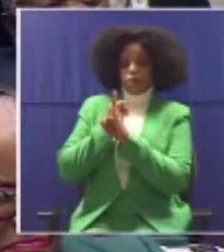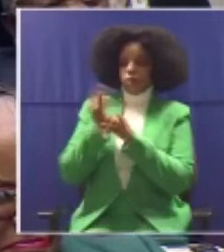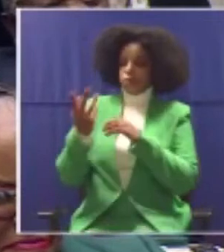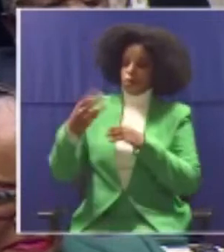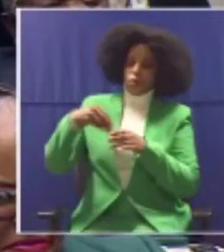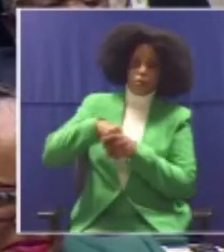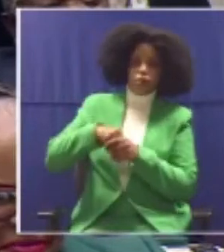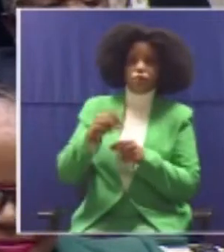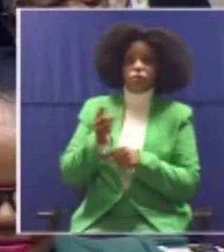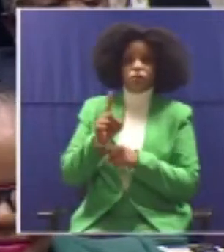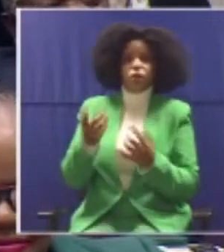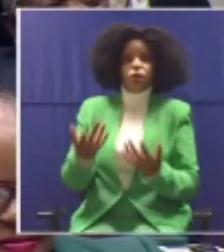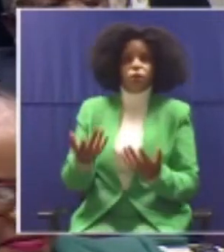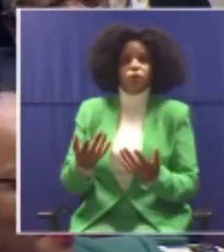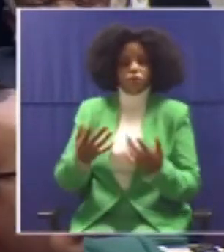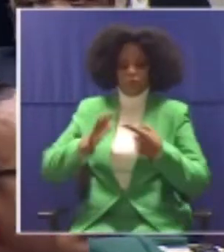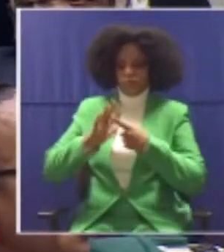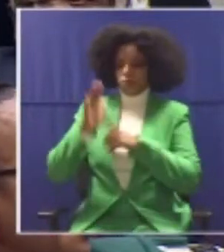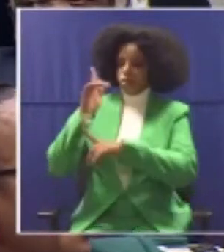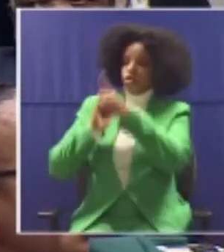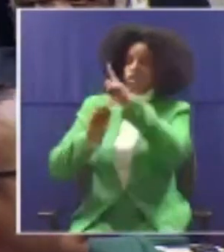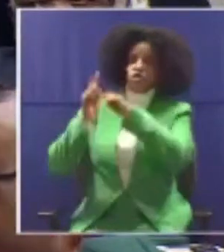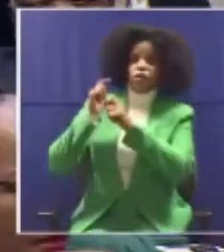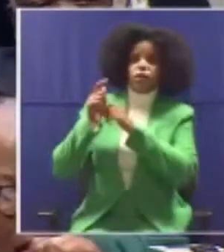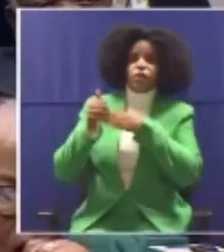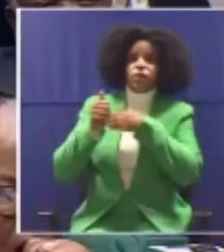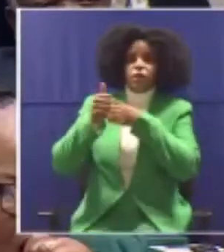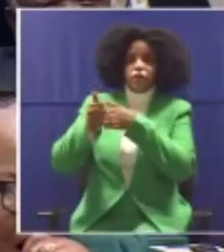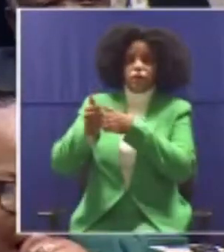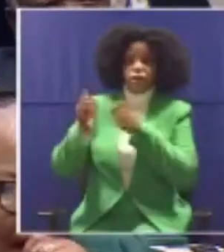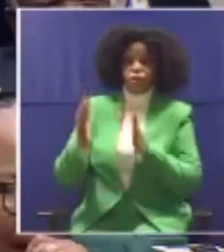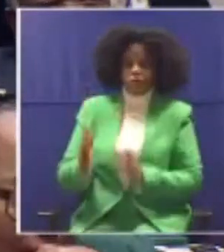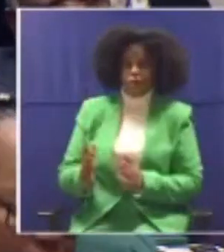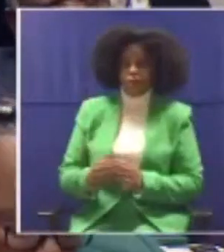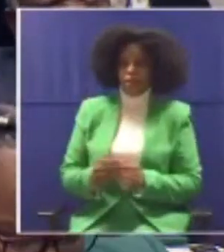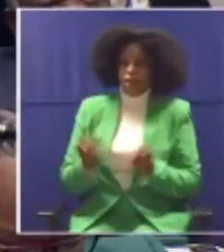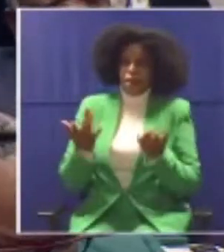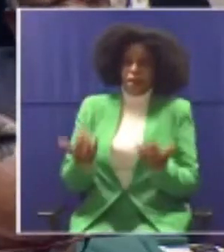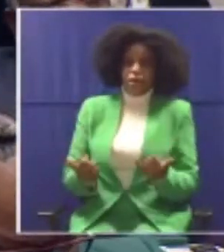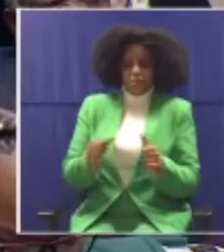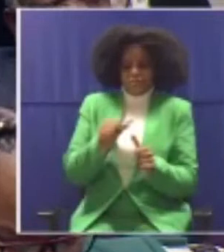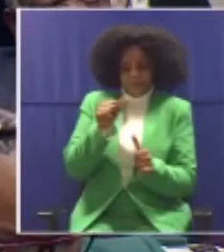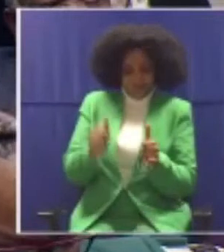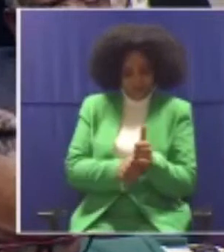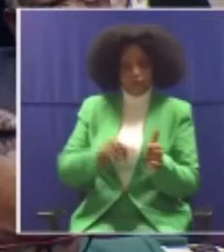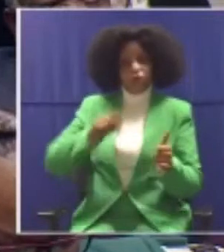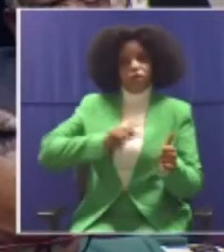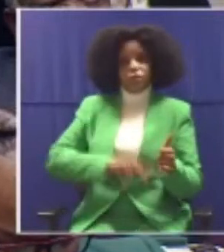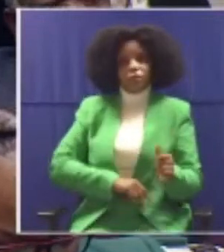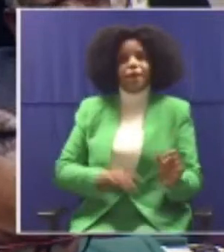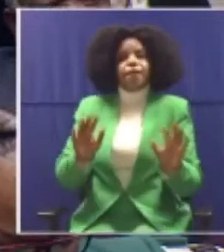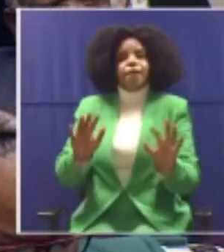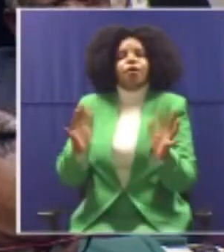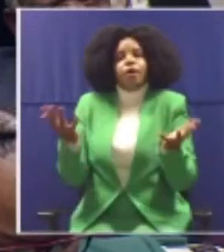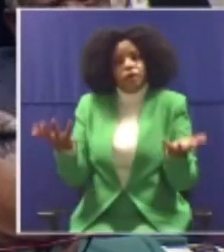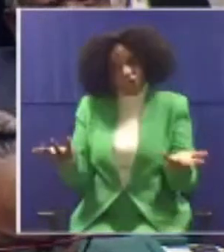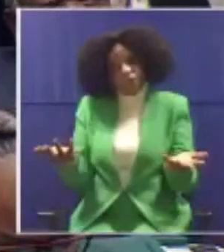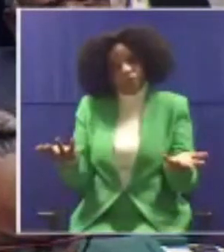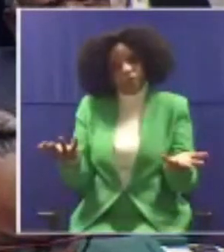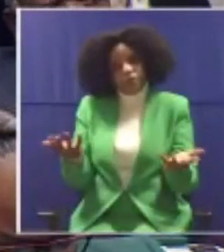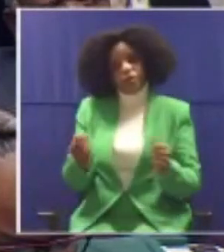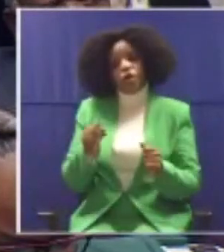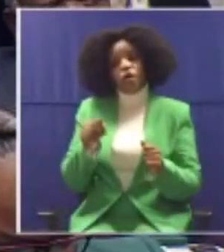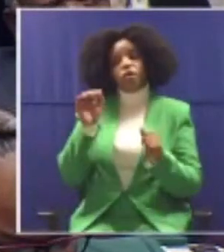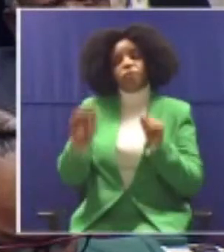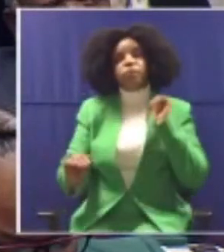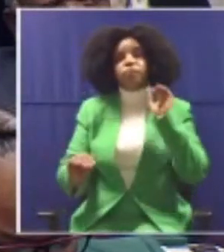and institutions of traditional leadership. How will the Deputy President mobilize these institutions through